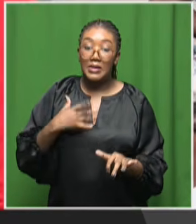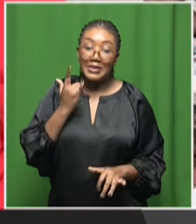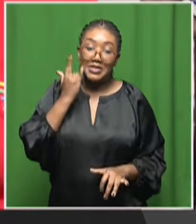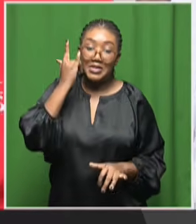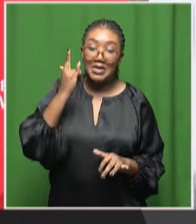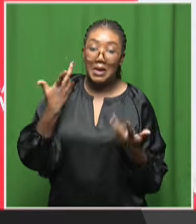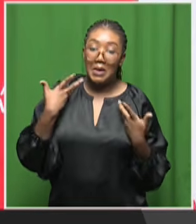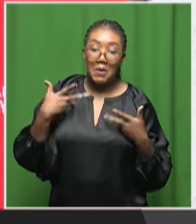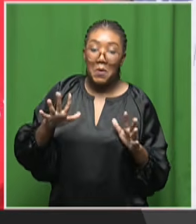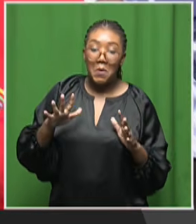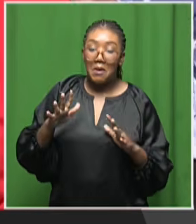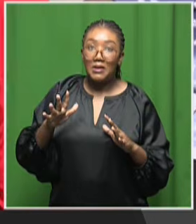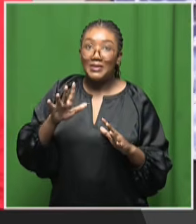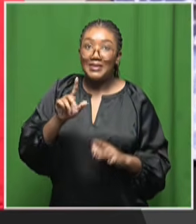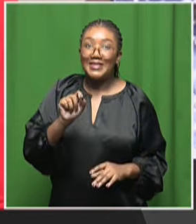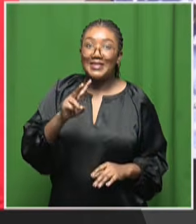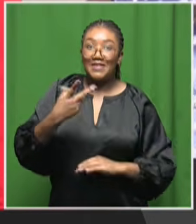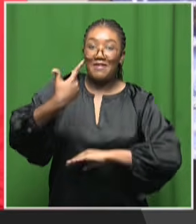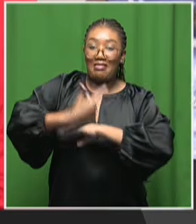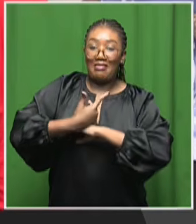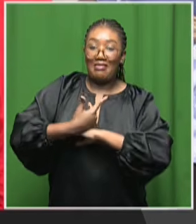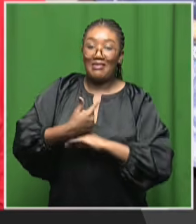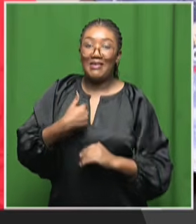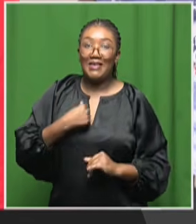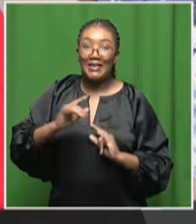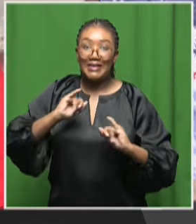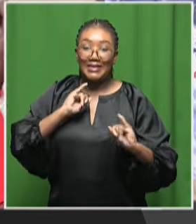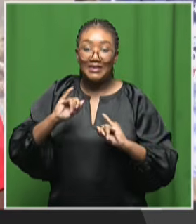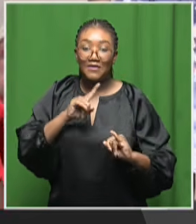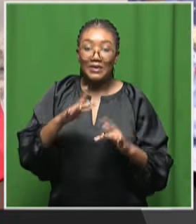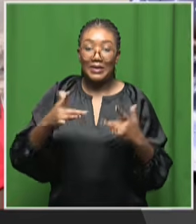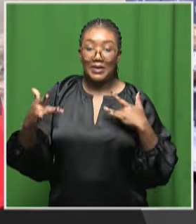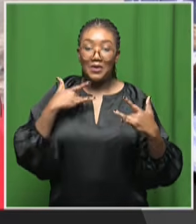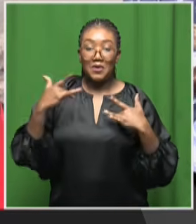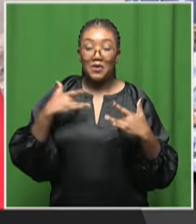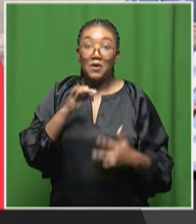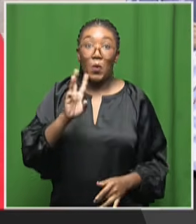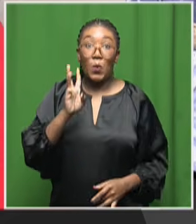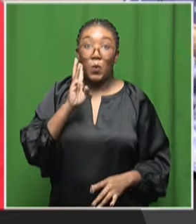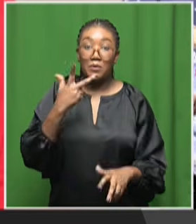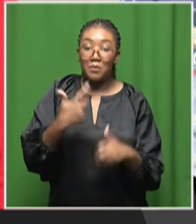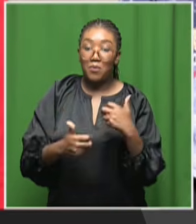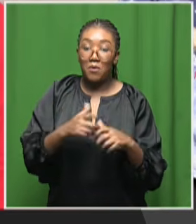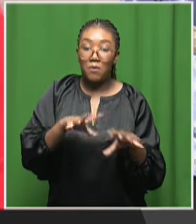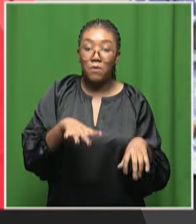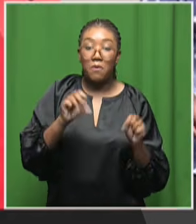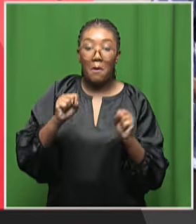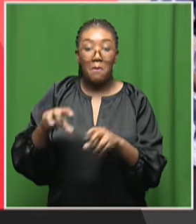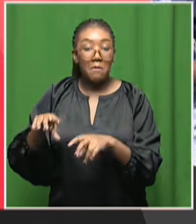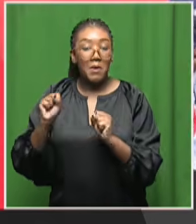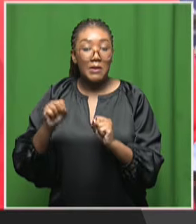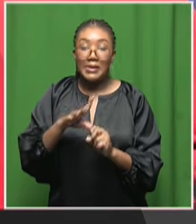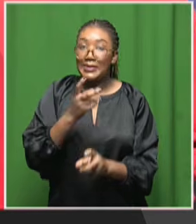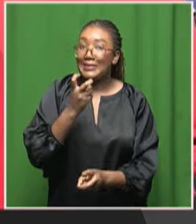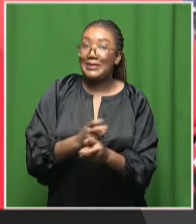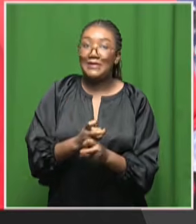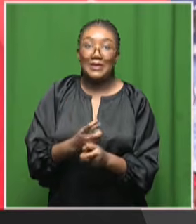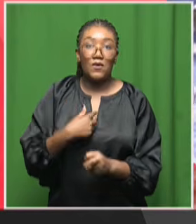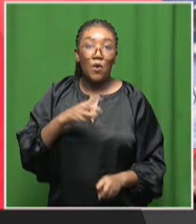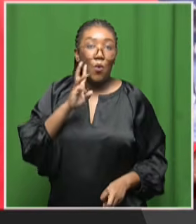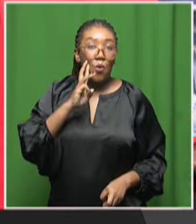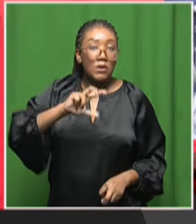or afraid to talk to us on television. They did raise their concerns about the water issue, saying that it's difficult for them to live